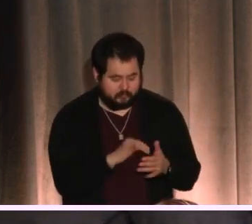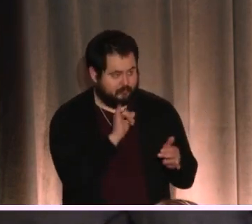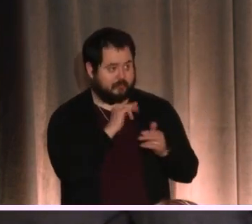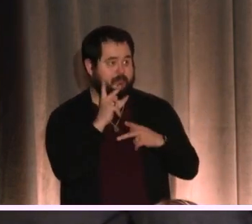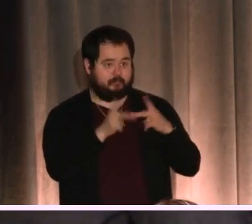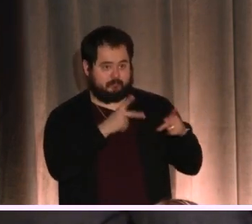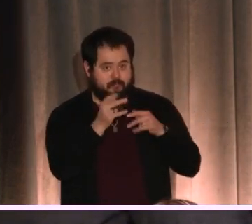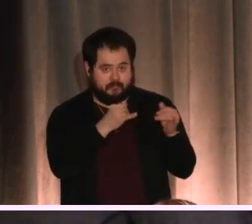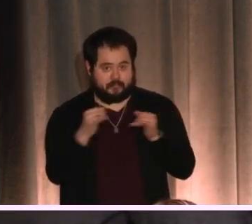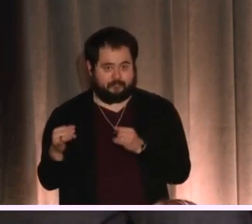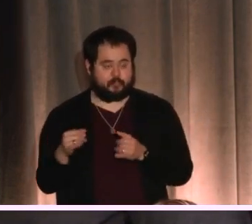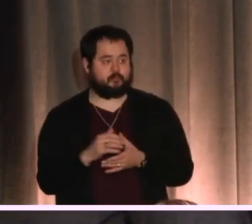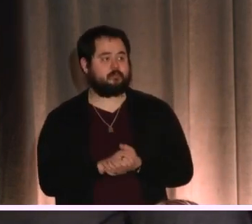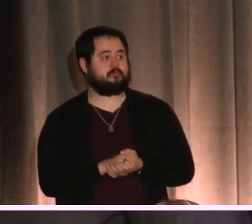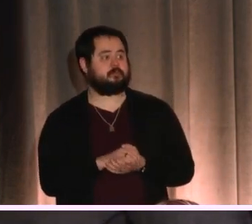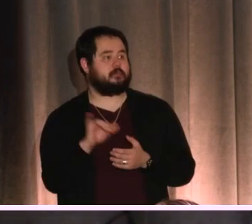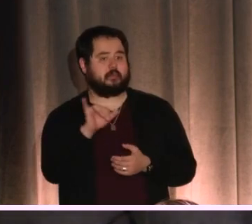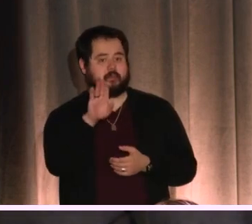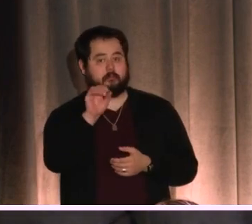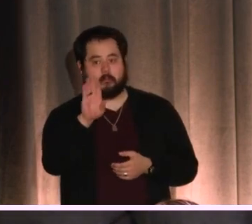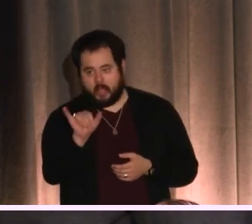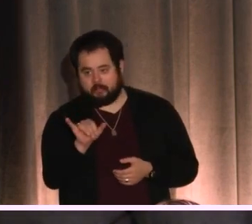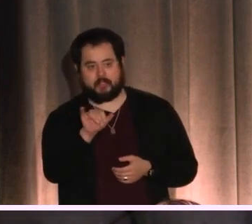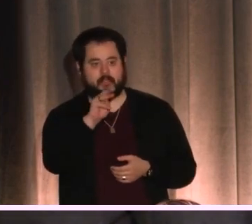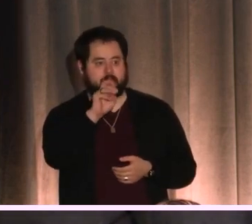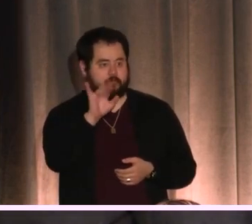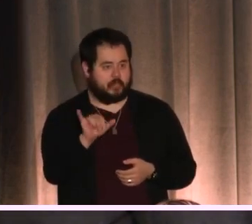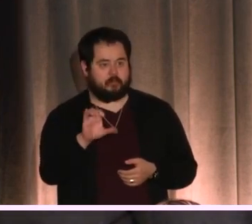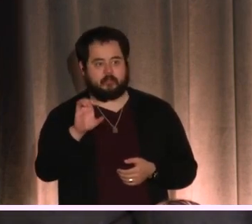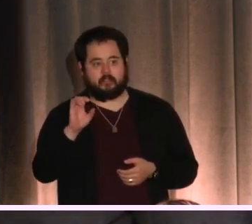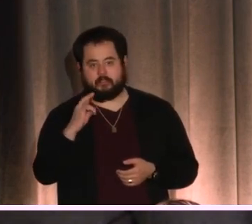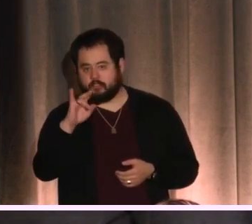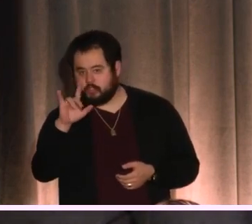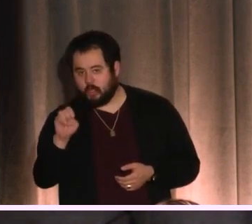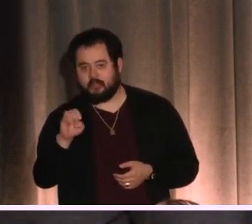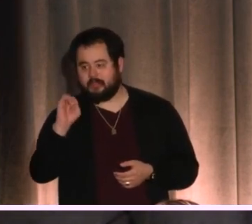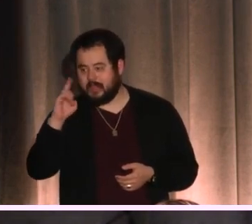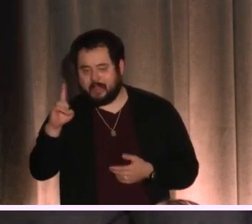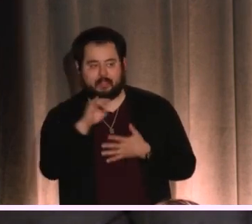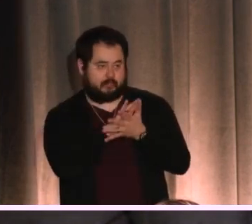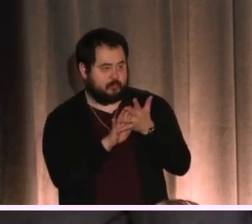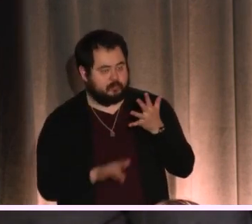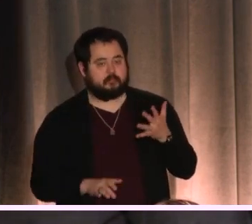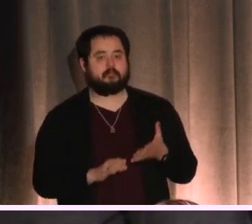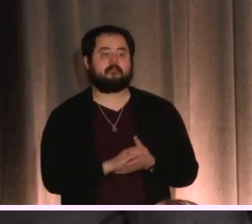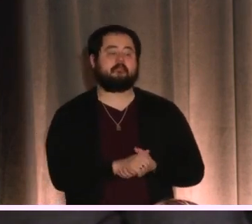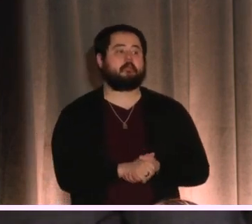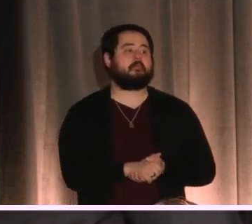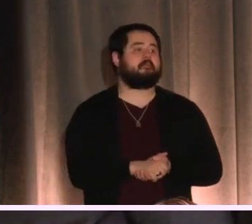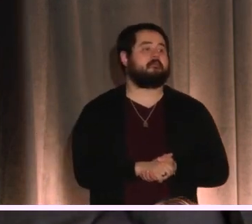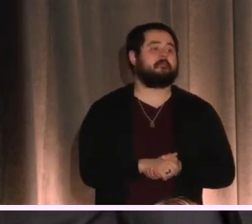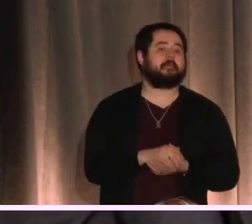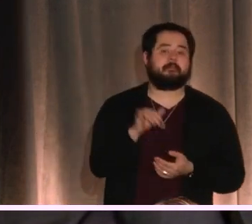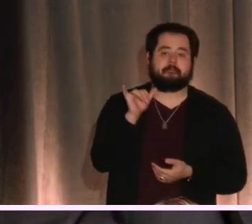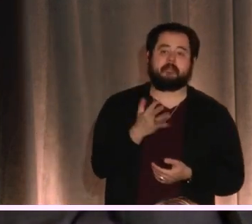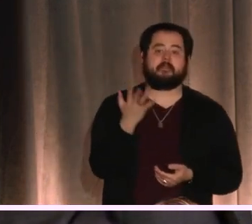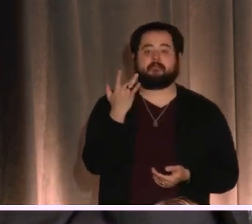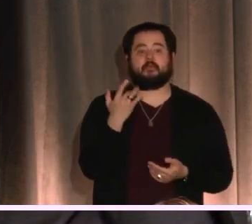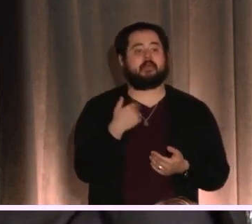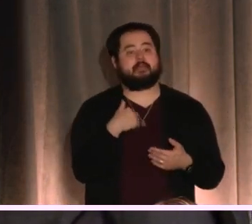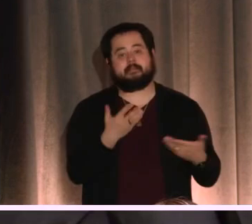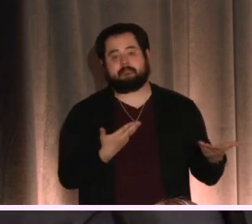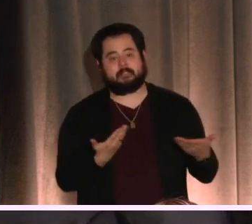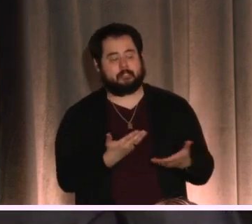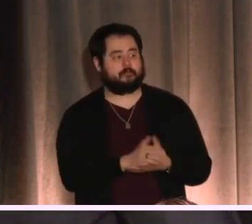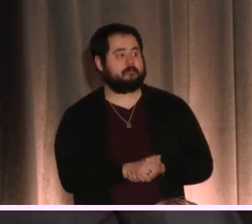individual, like Bobby and Mary and Charlie and Ed, etc. And that's what led me here,